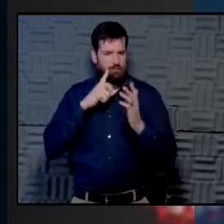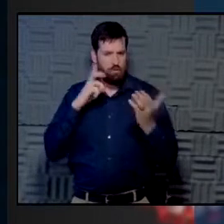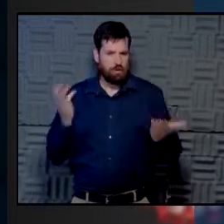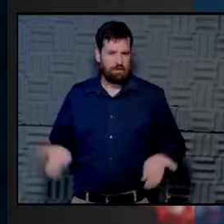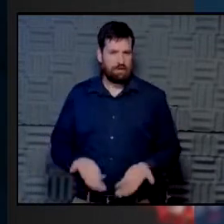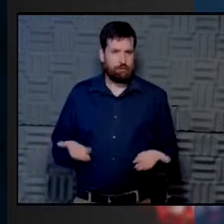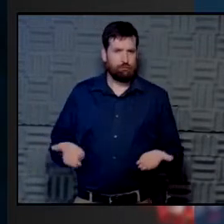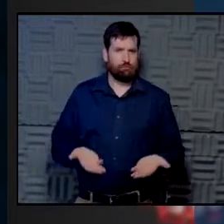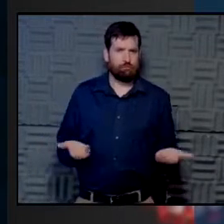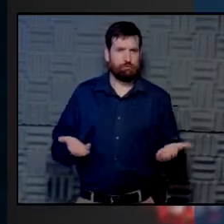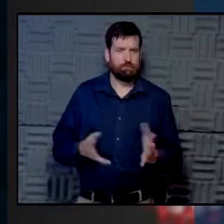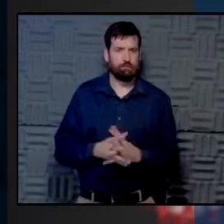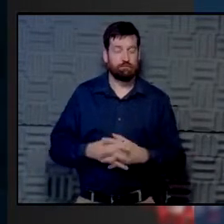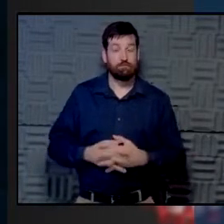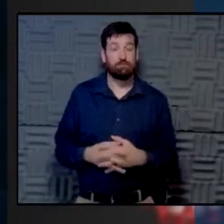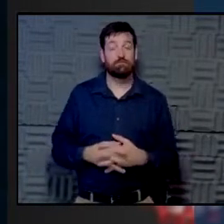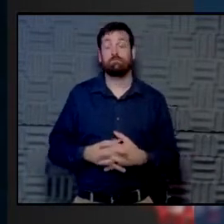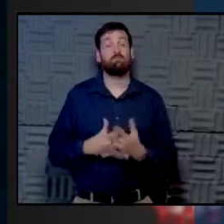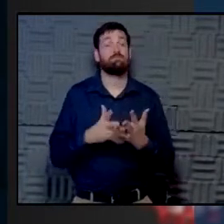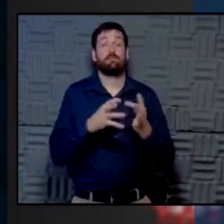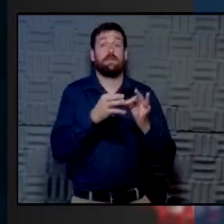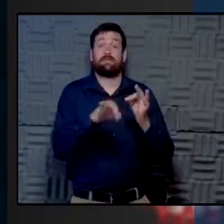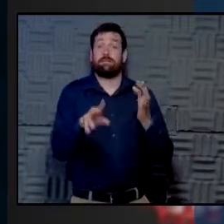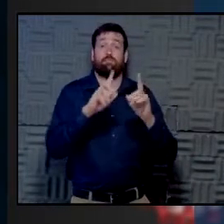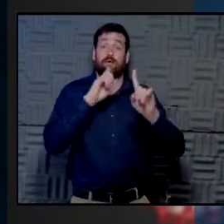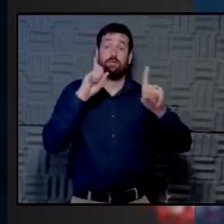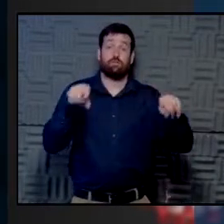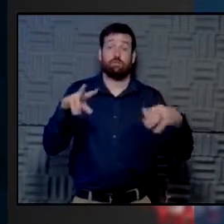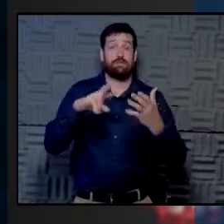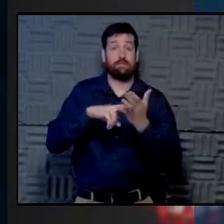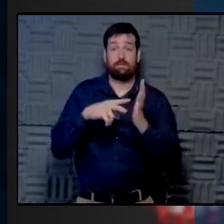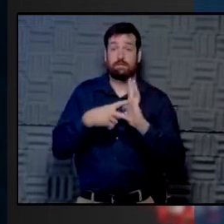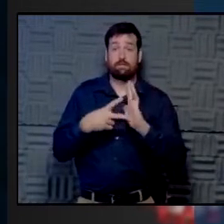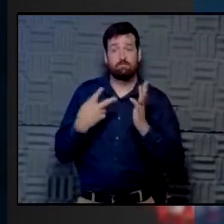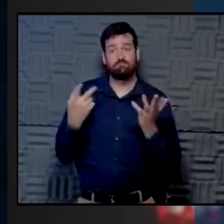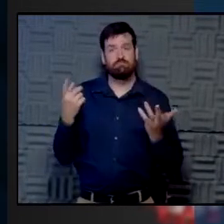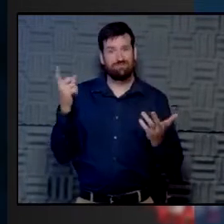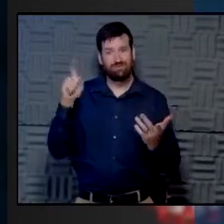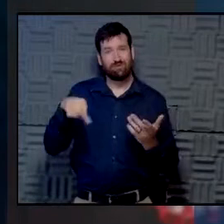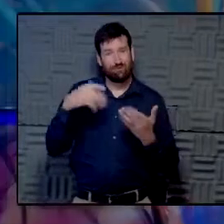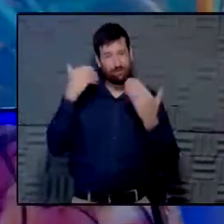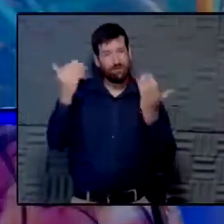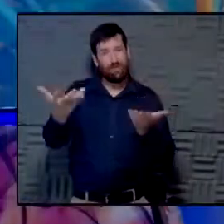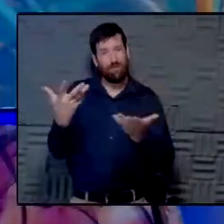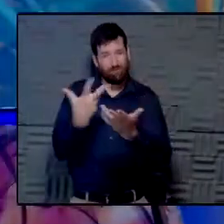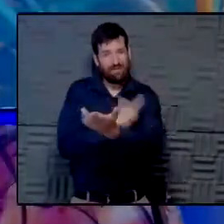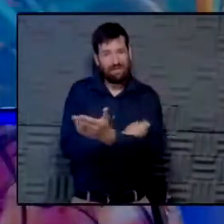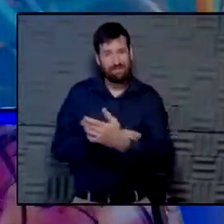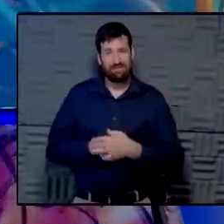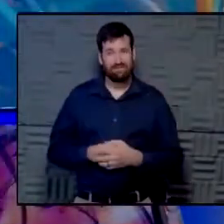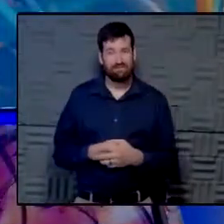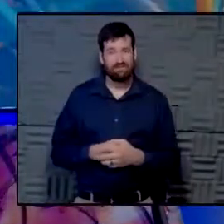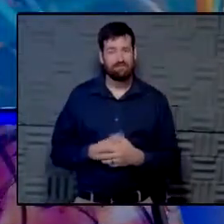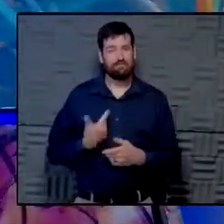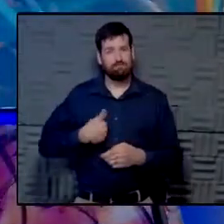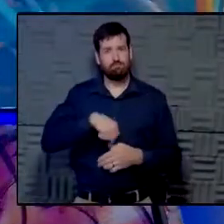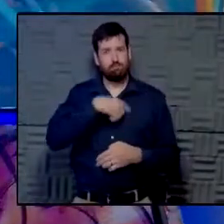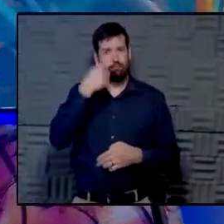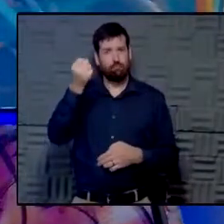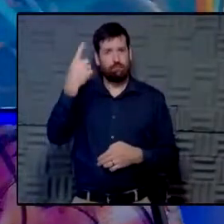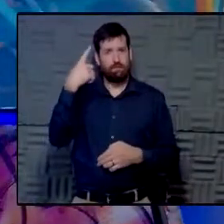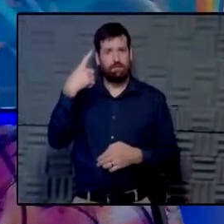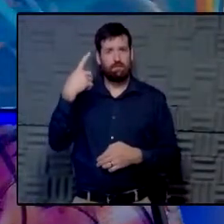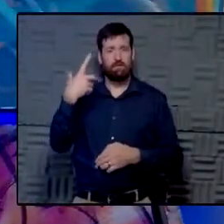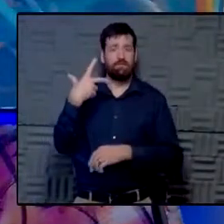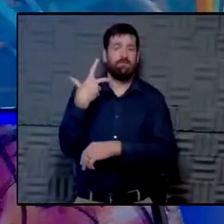Kansas? I think the simple answer is, what does that mean? It means that we should all go get vaccinated, because we do understand that